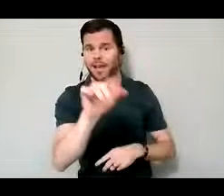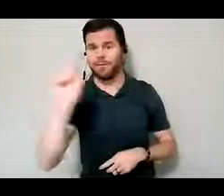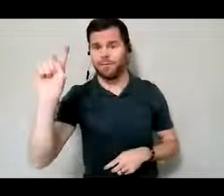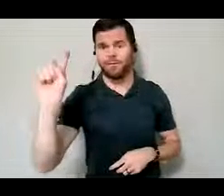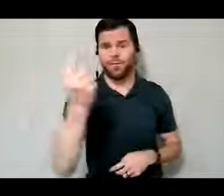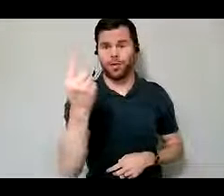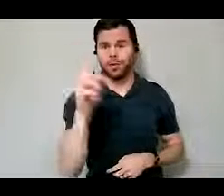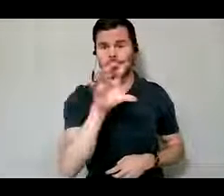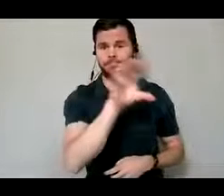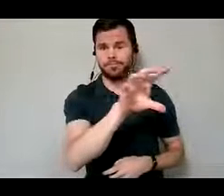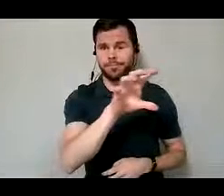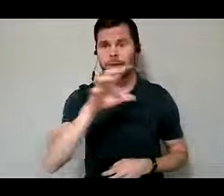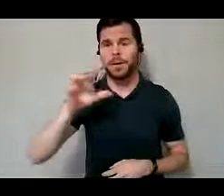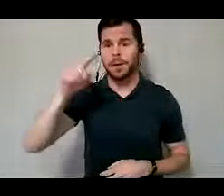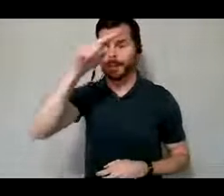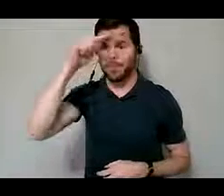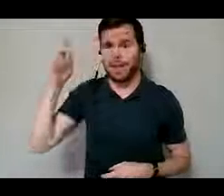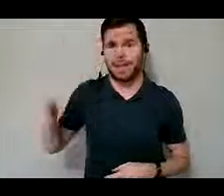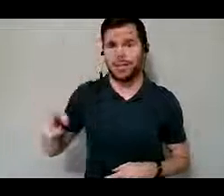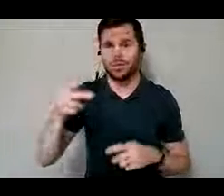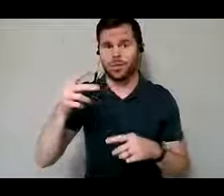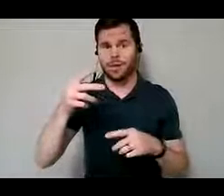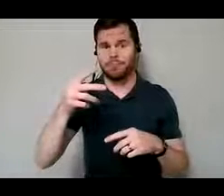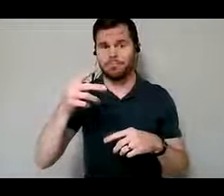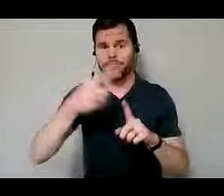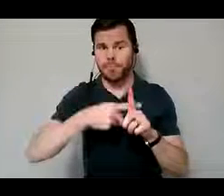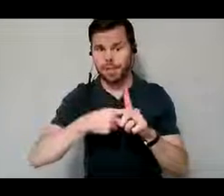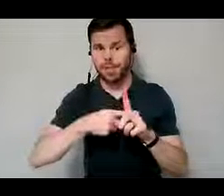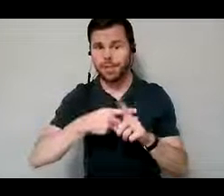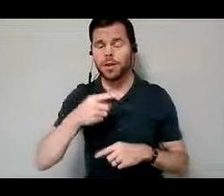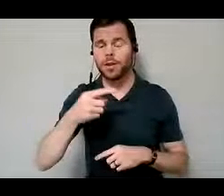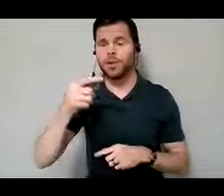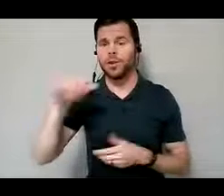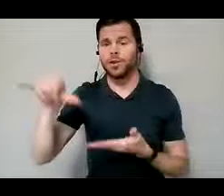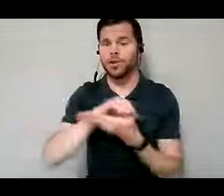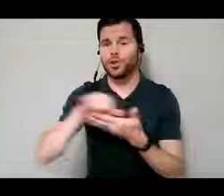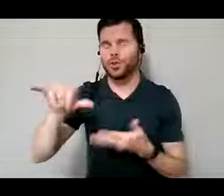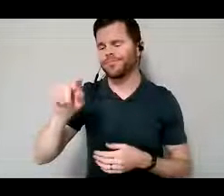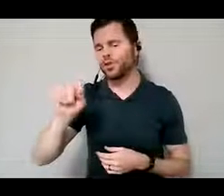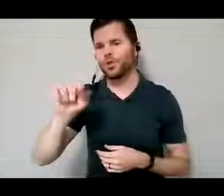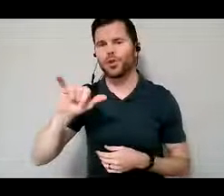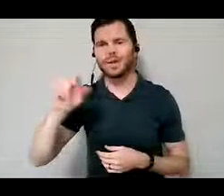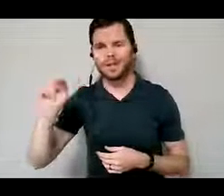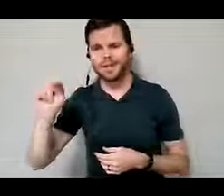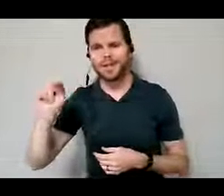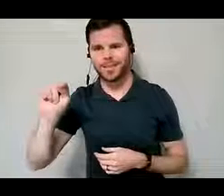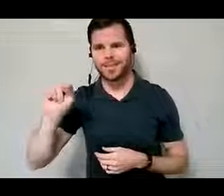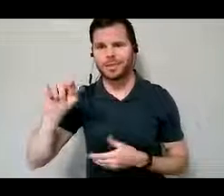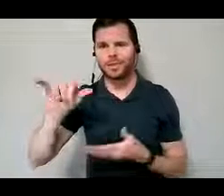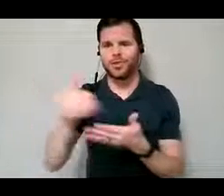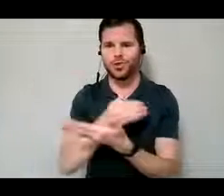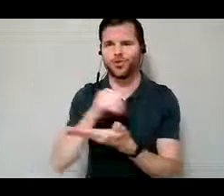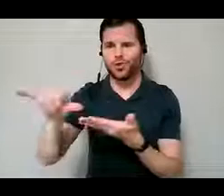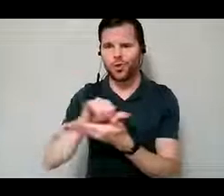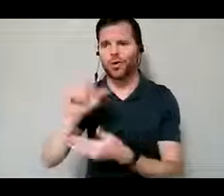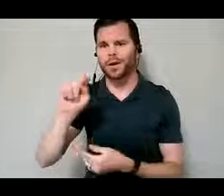looking at Black History Month, the New York Times 1619 project, which is super popular right now,